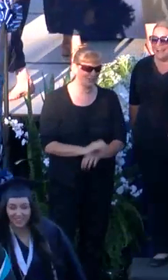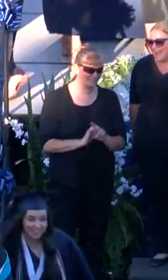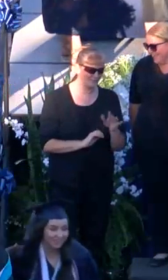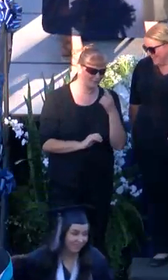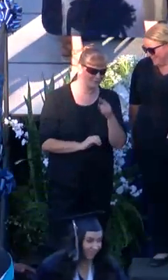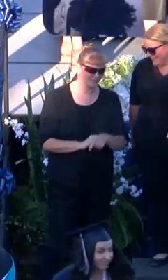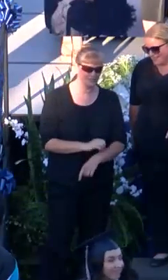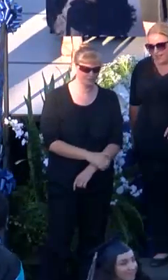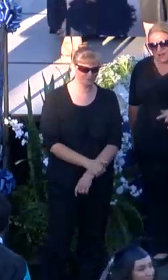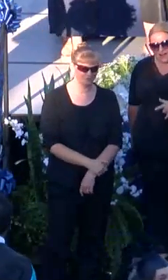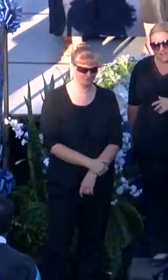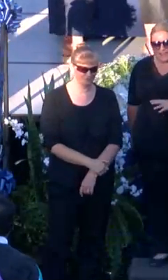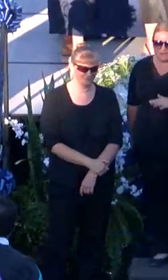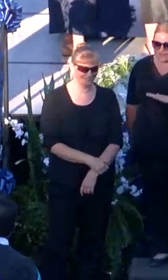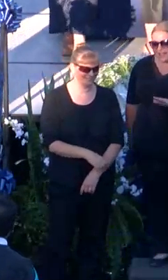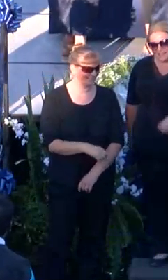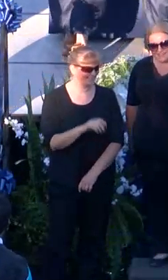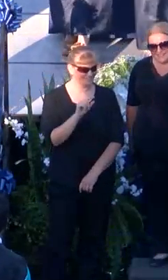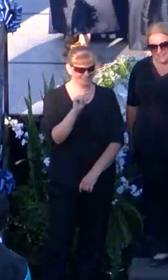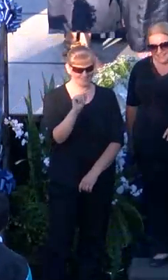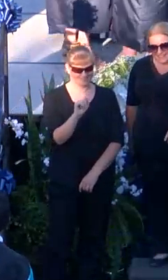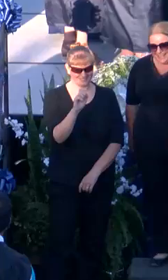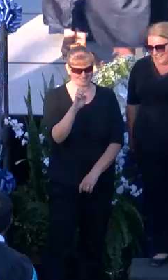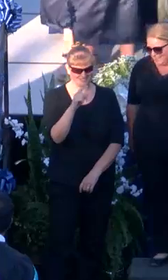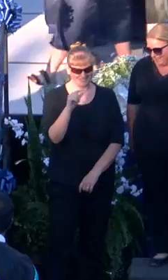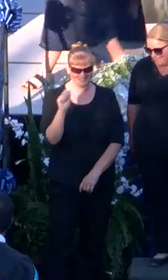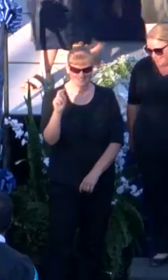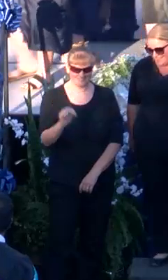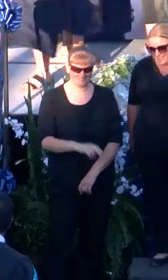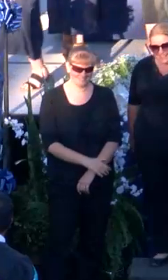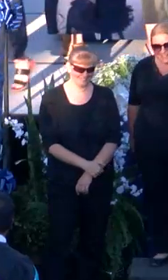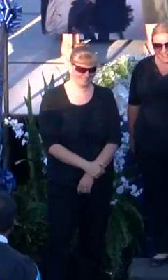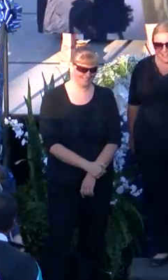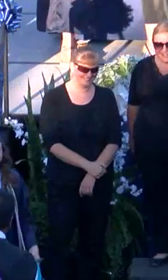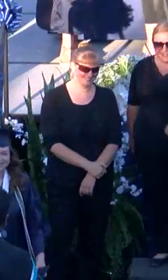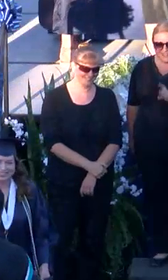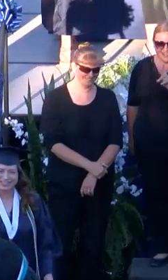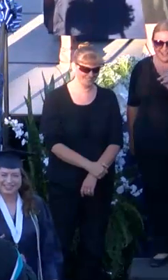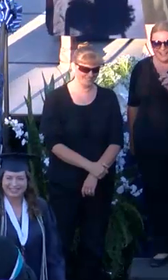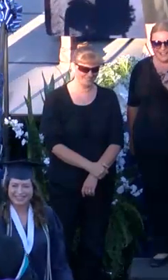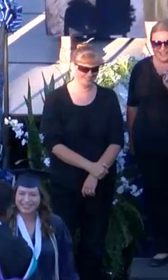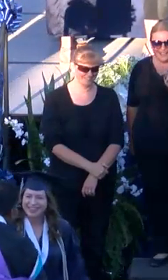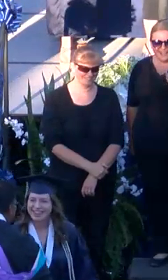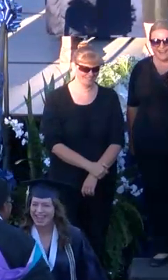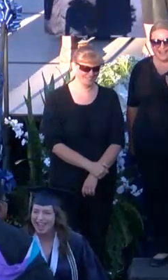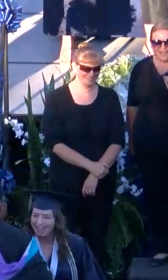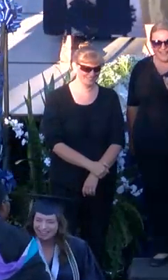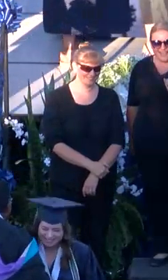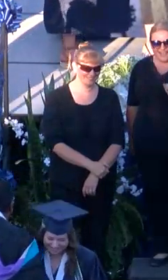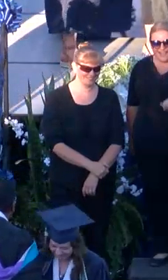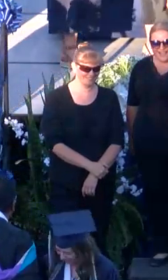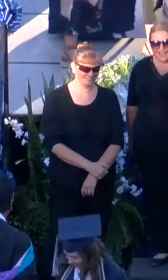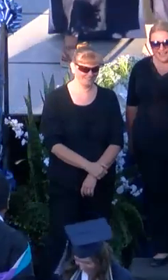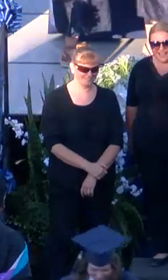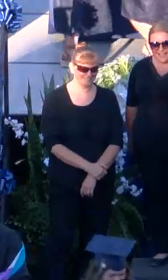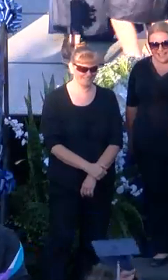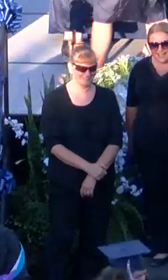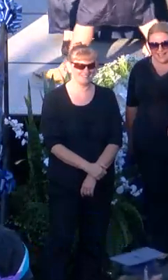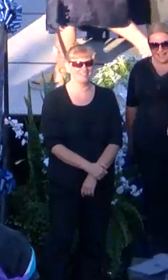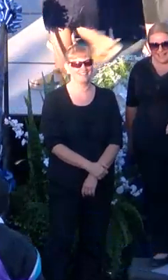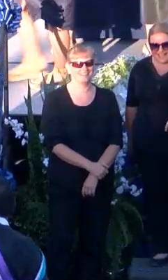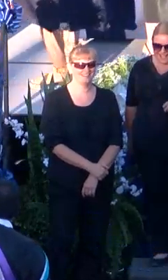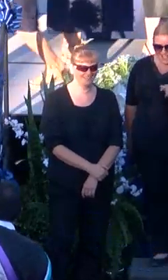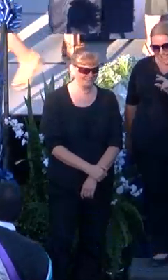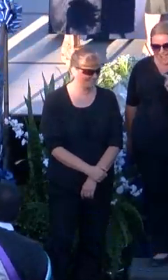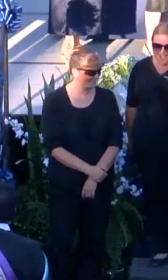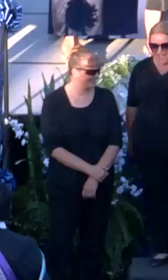Swenson. Tegan Smallwood. Donna Rosenbaum. Maria